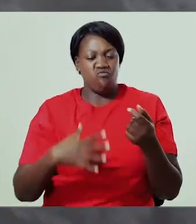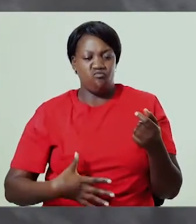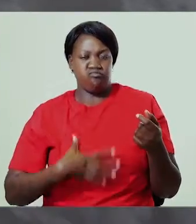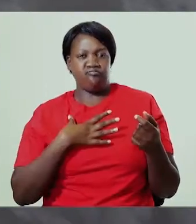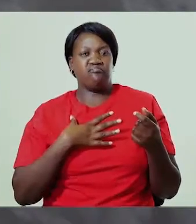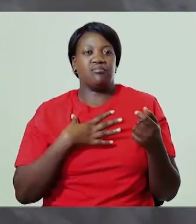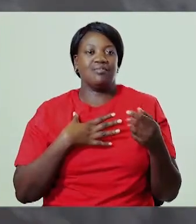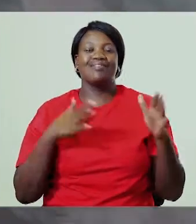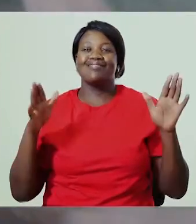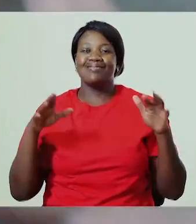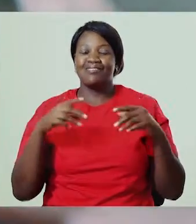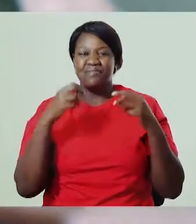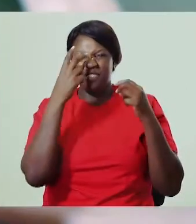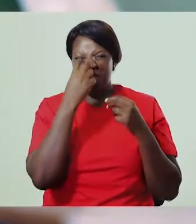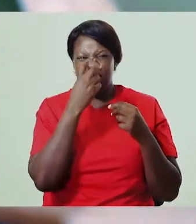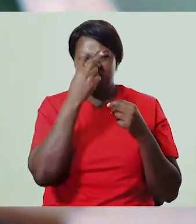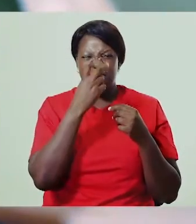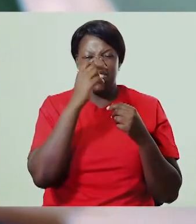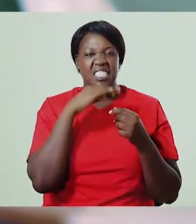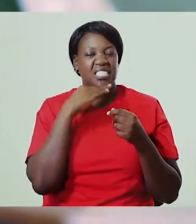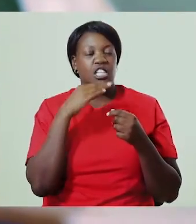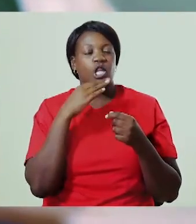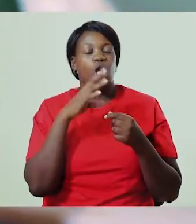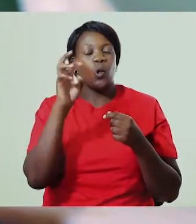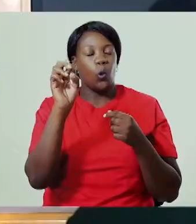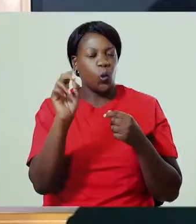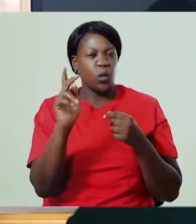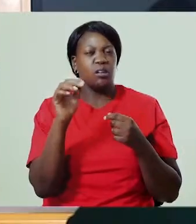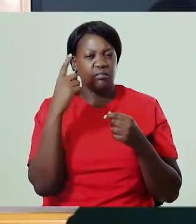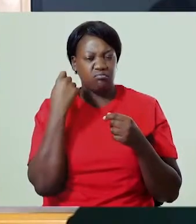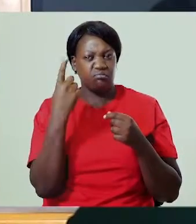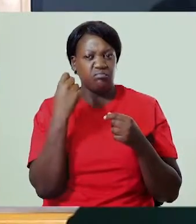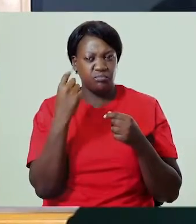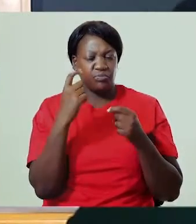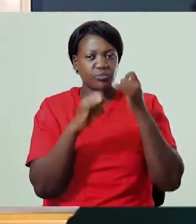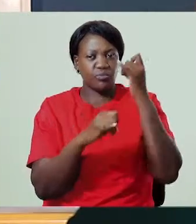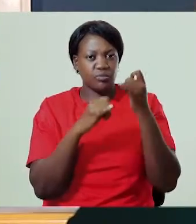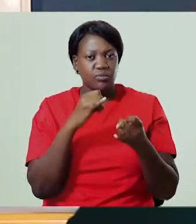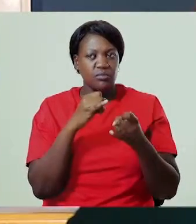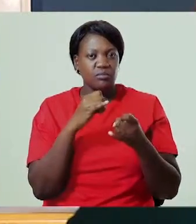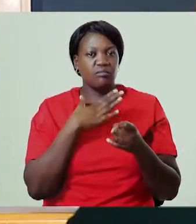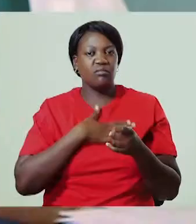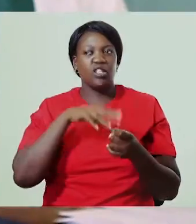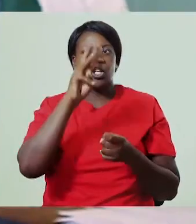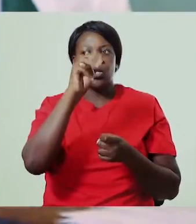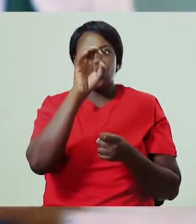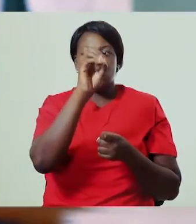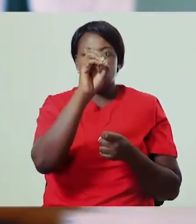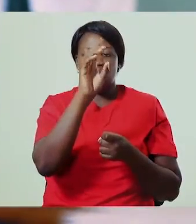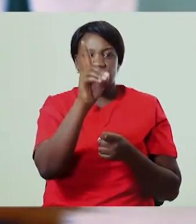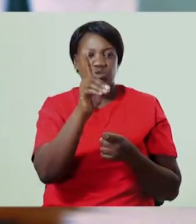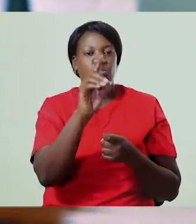or humorous. Ah, I see. Okay. Shall we conclude with the mood of the story? There's